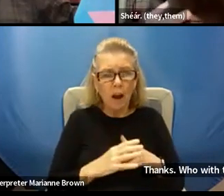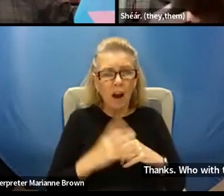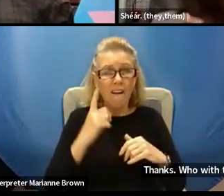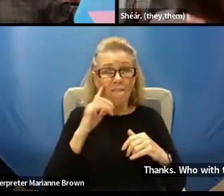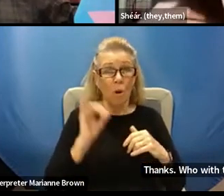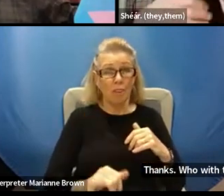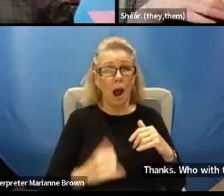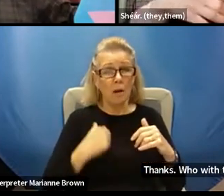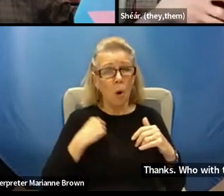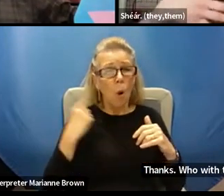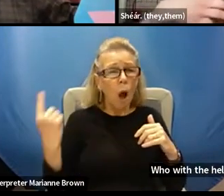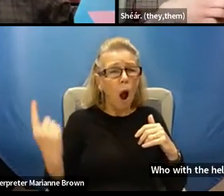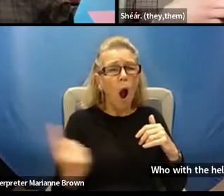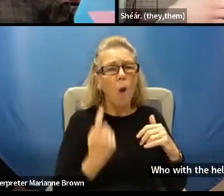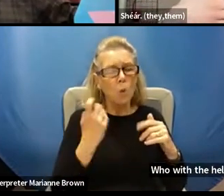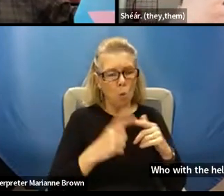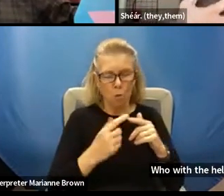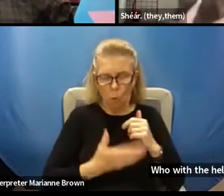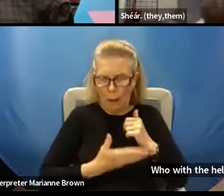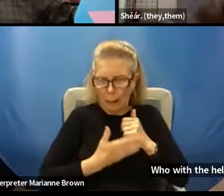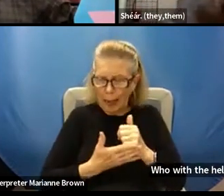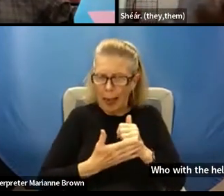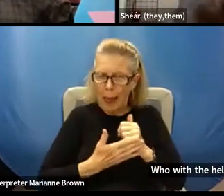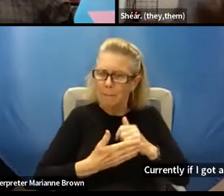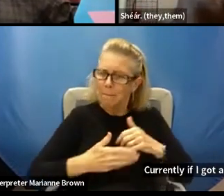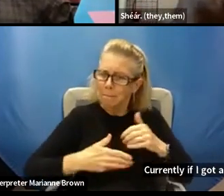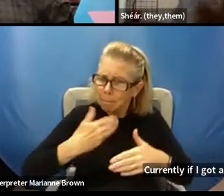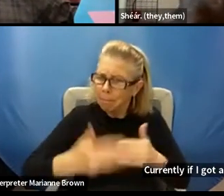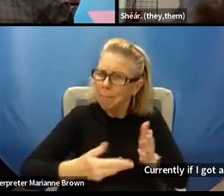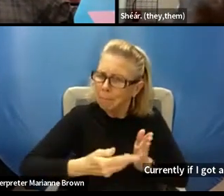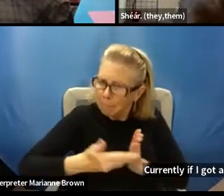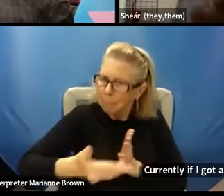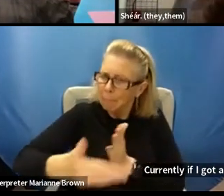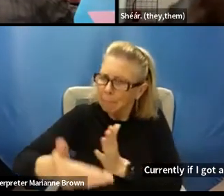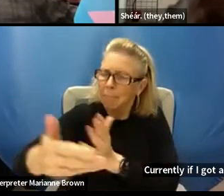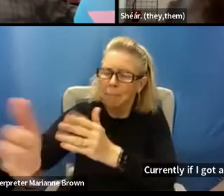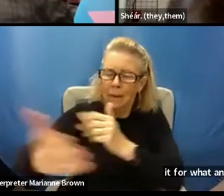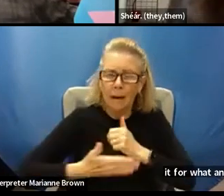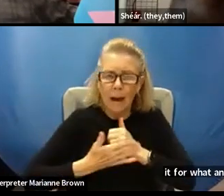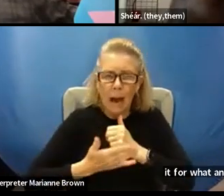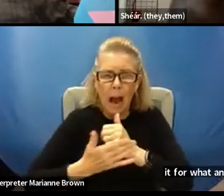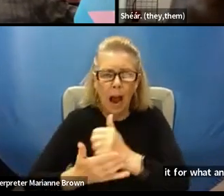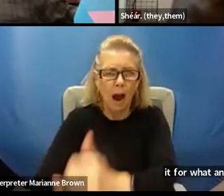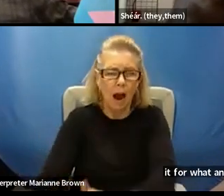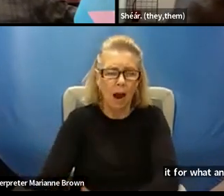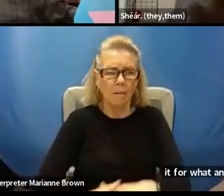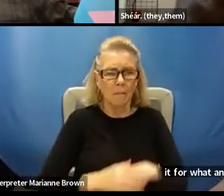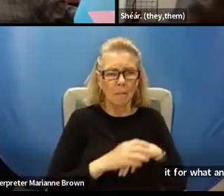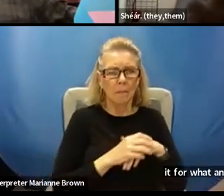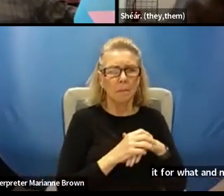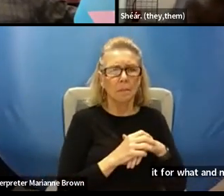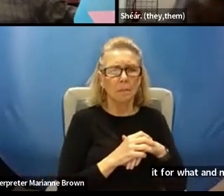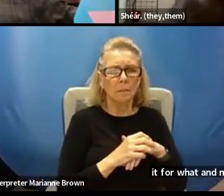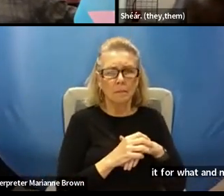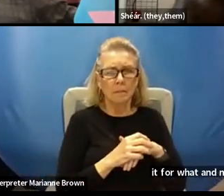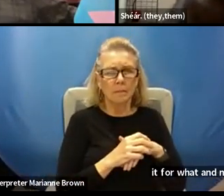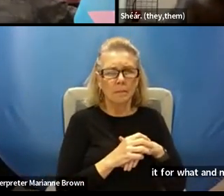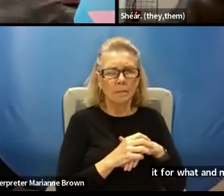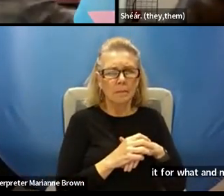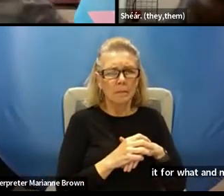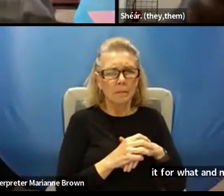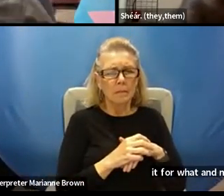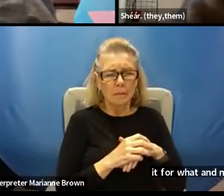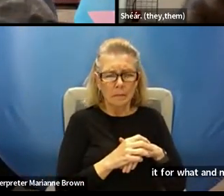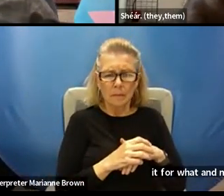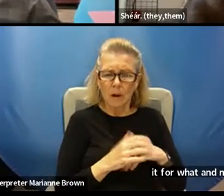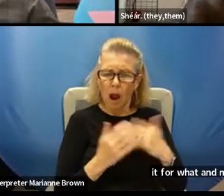thankful. And I always want to pay it forward and make sure I do what I have to do to make sure that not only do I get to walk